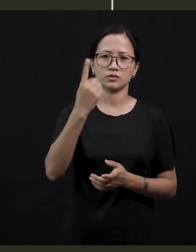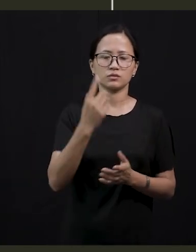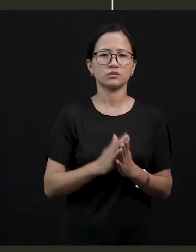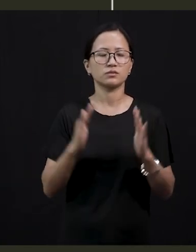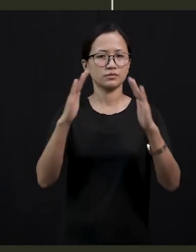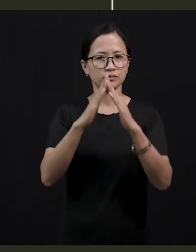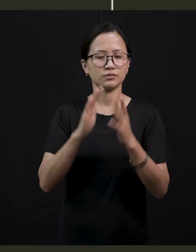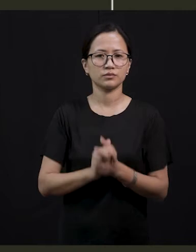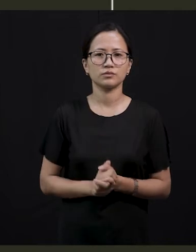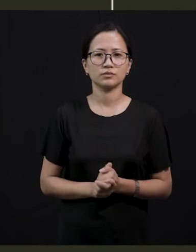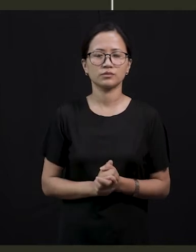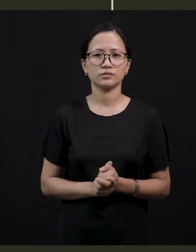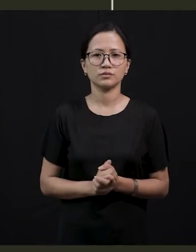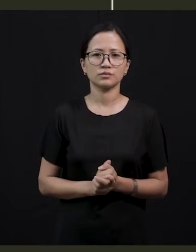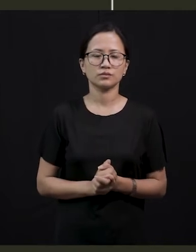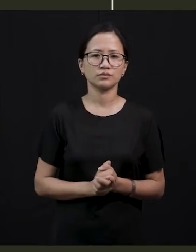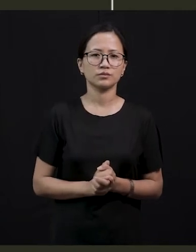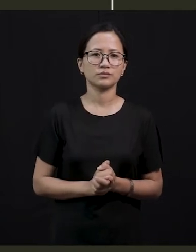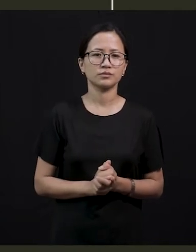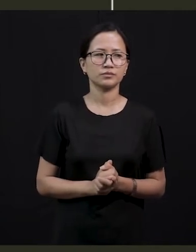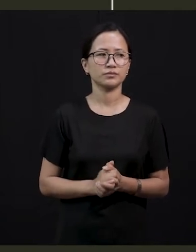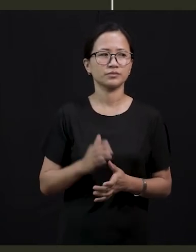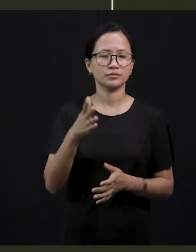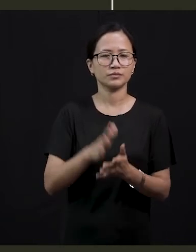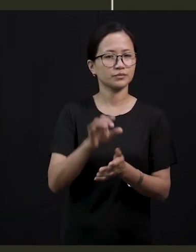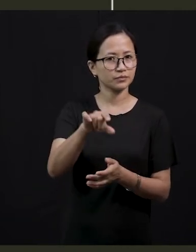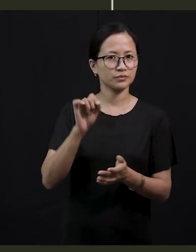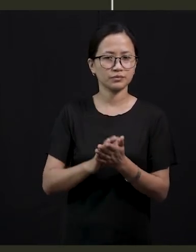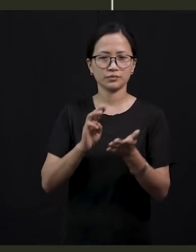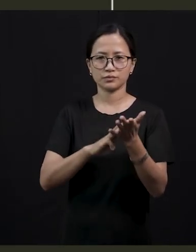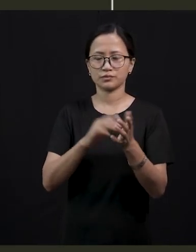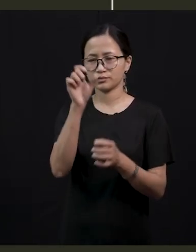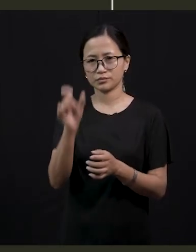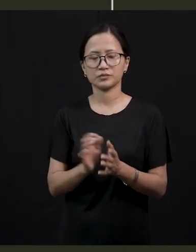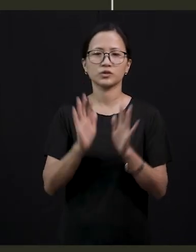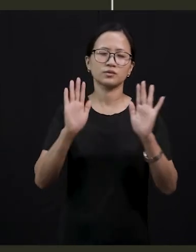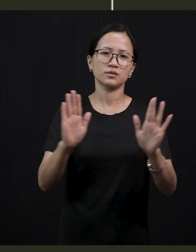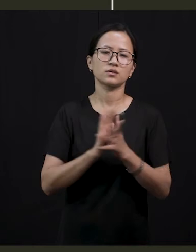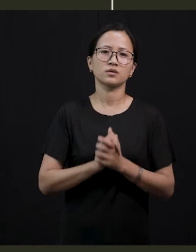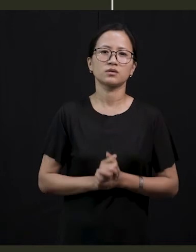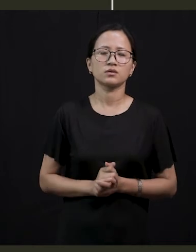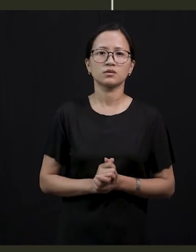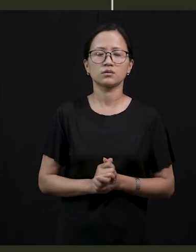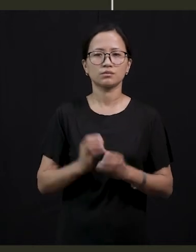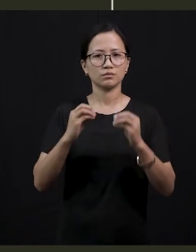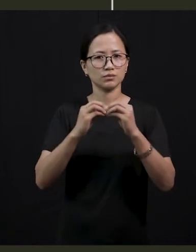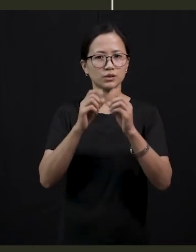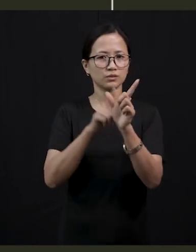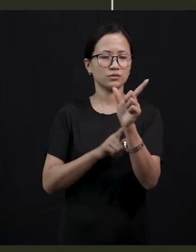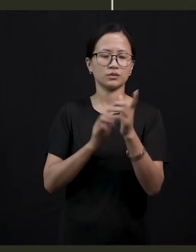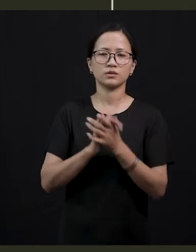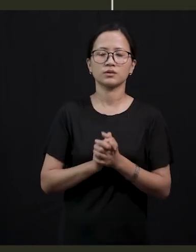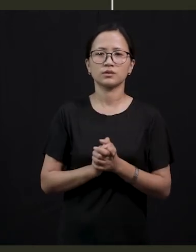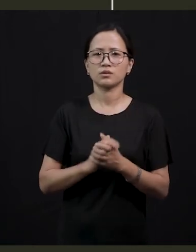one house. We are unicameral. So we do not get these members, but states who do have bicameral, this